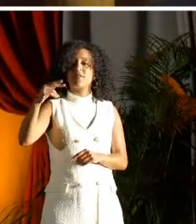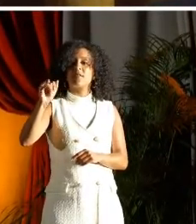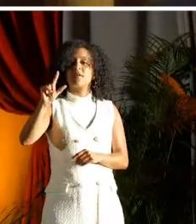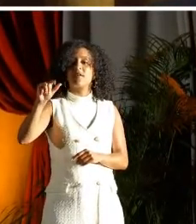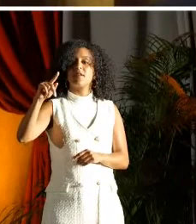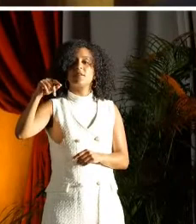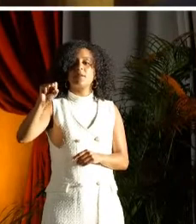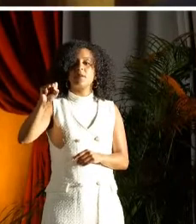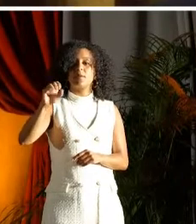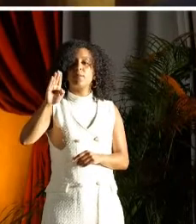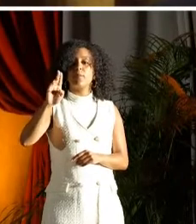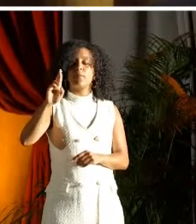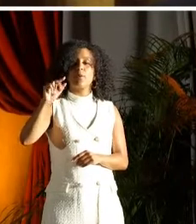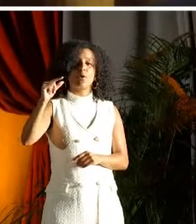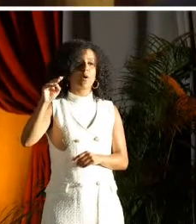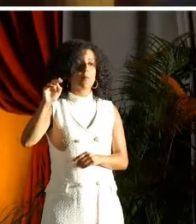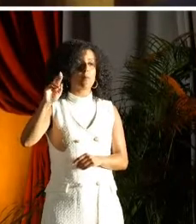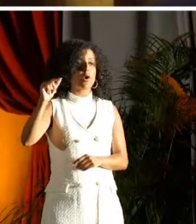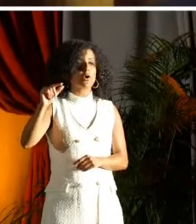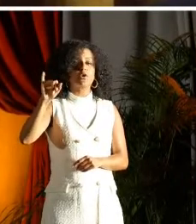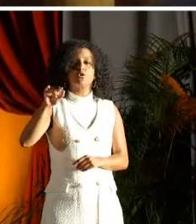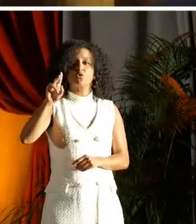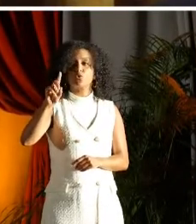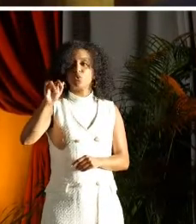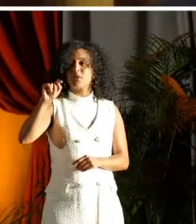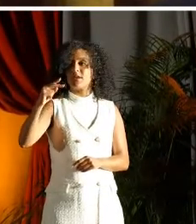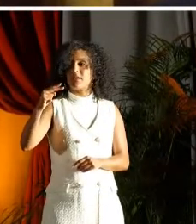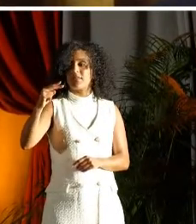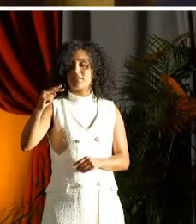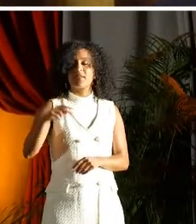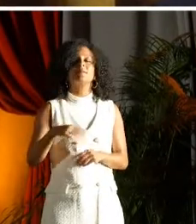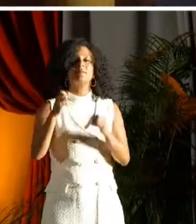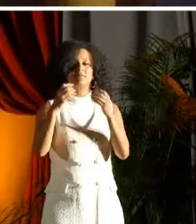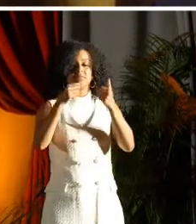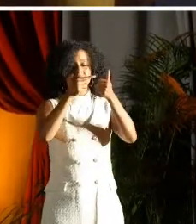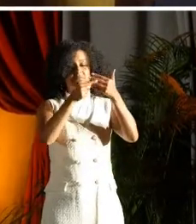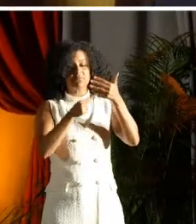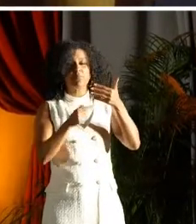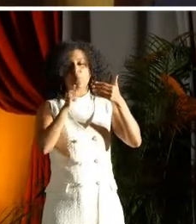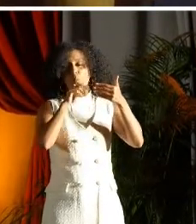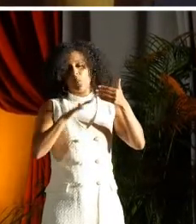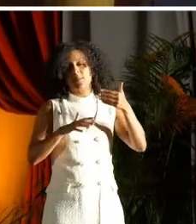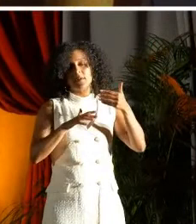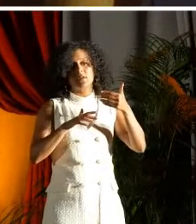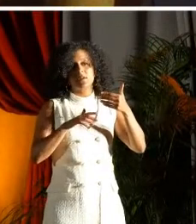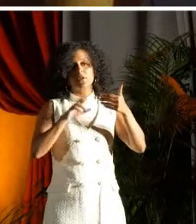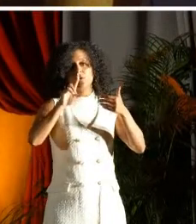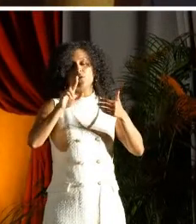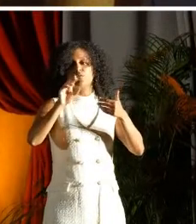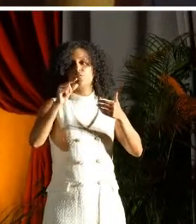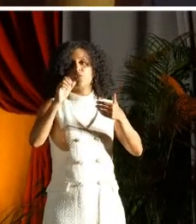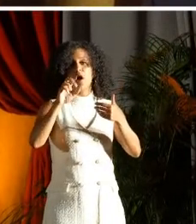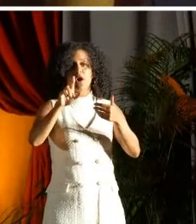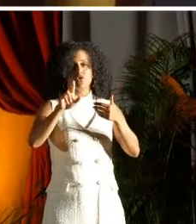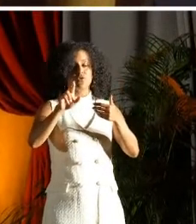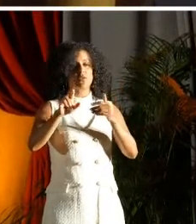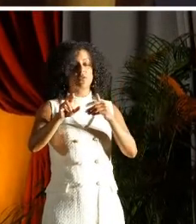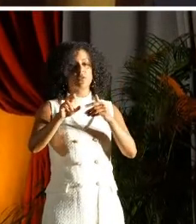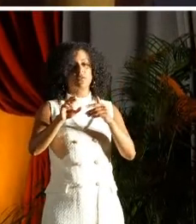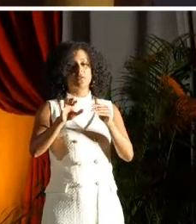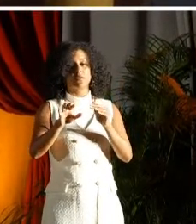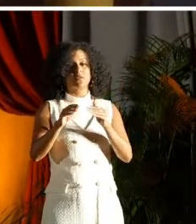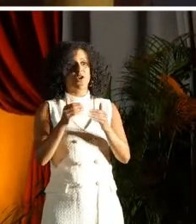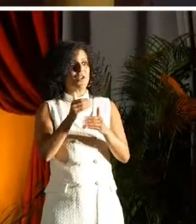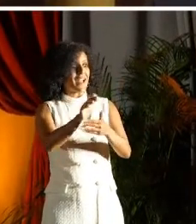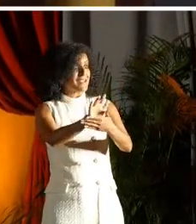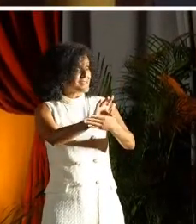Martha Bergmark, Judith Lichtman. There are so many women, and so Roderick, your next